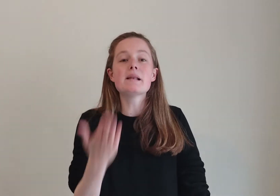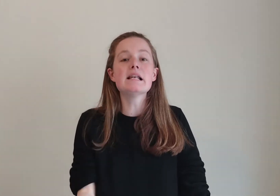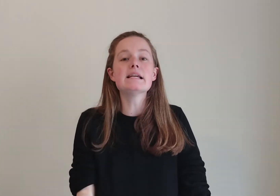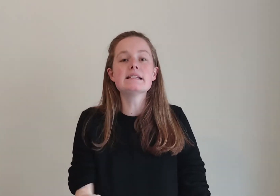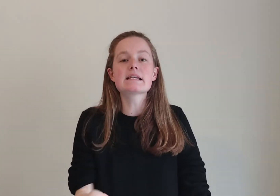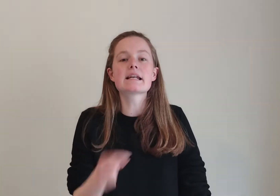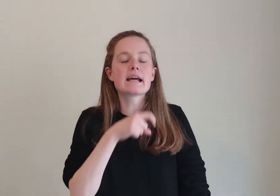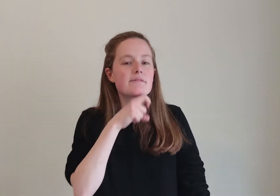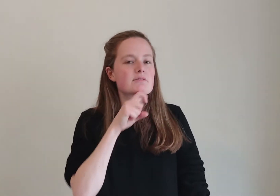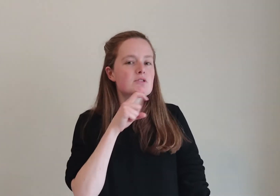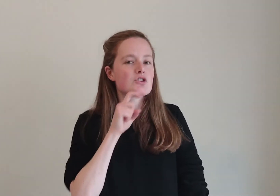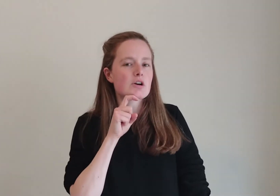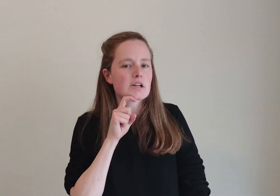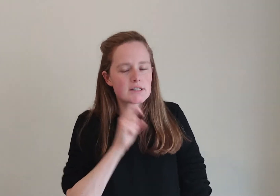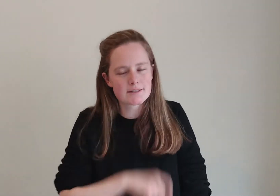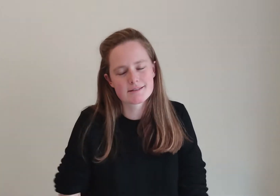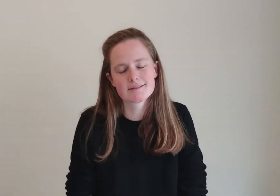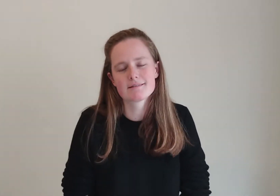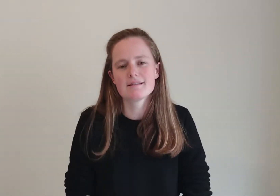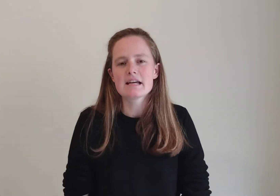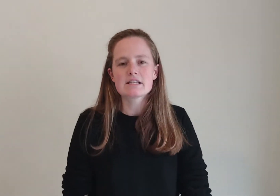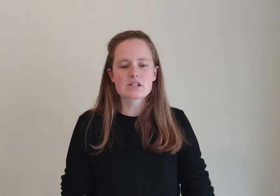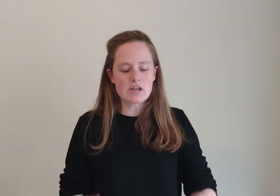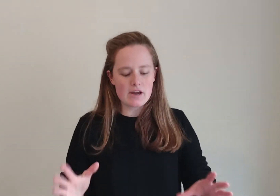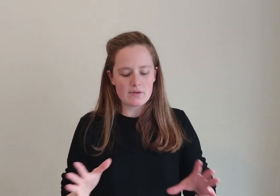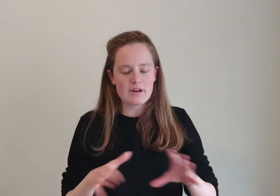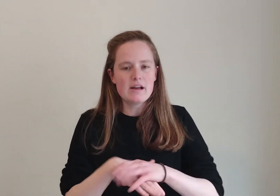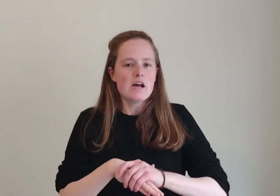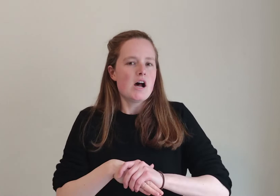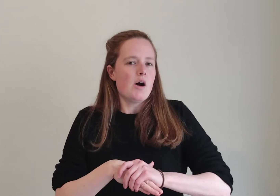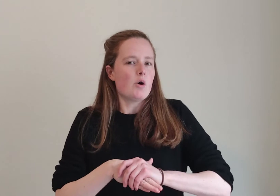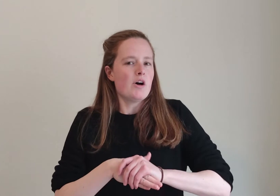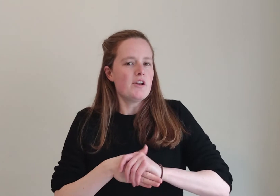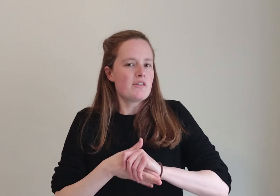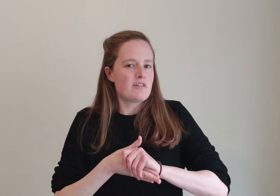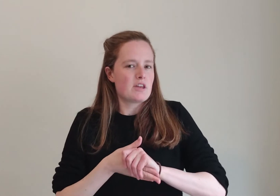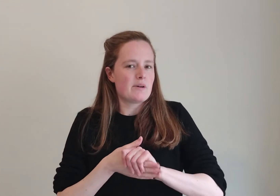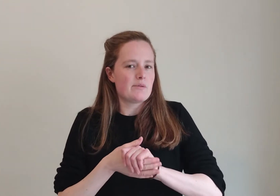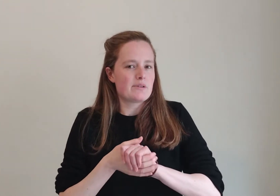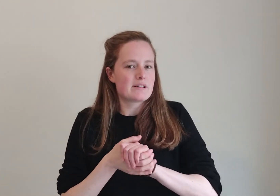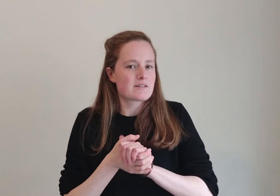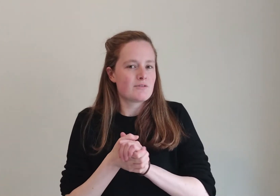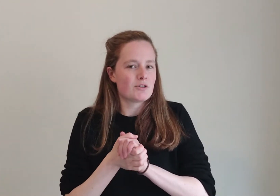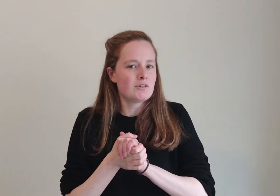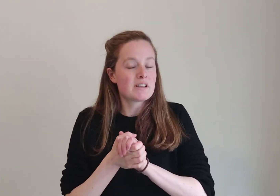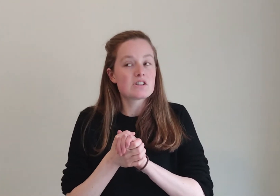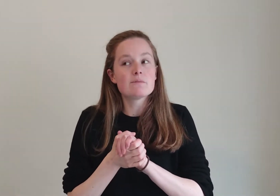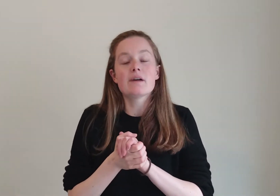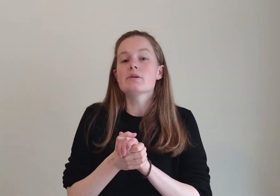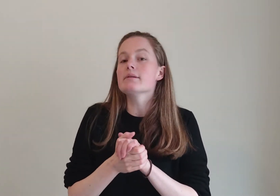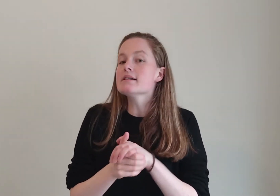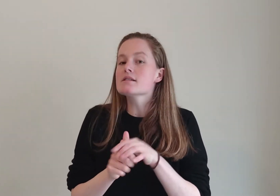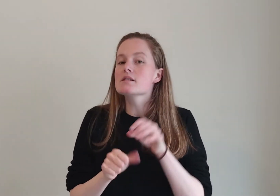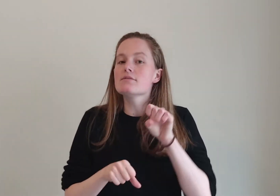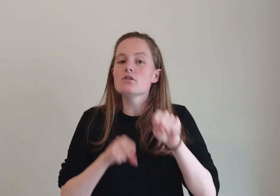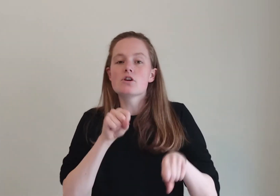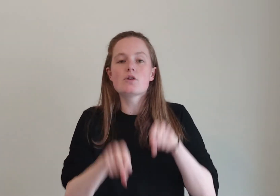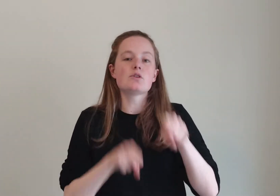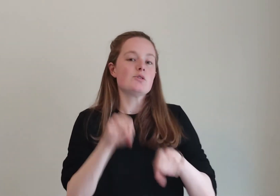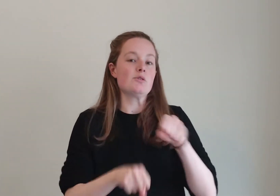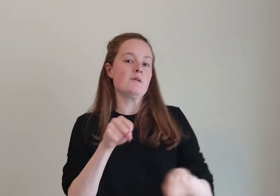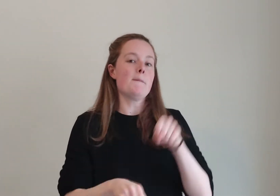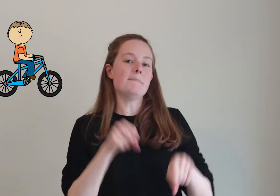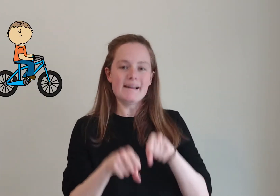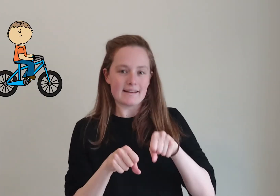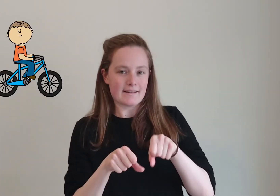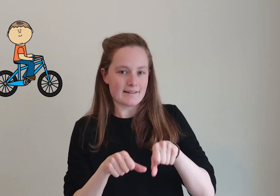want to say, please, can I have some chocolate? So, another thing you might want to ask for is you might want to ask if you can go